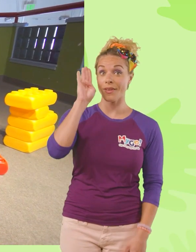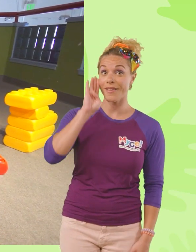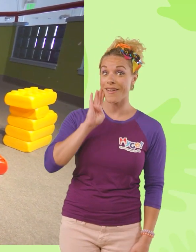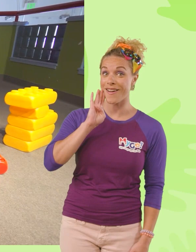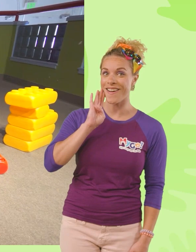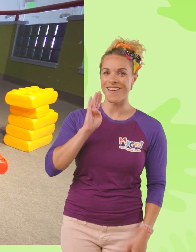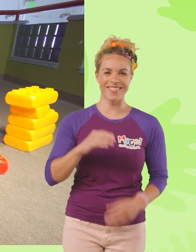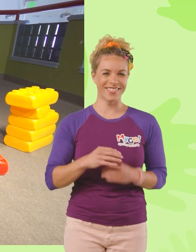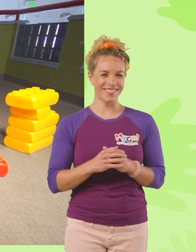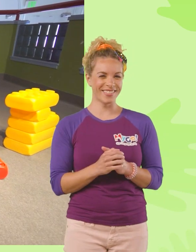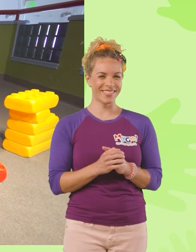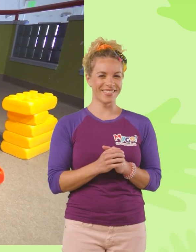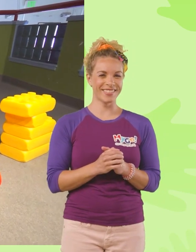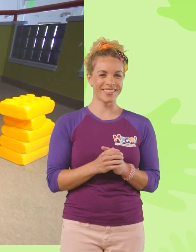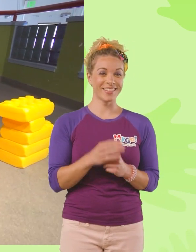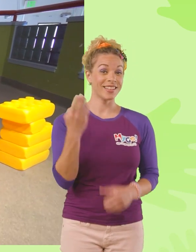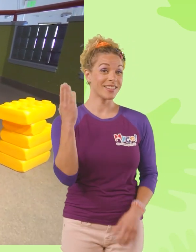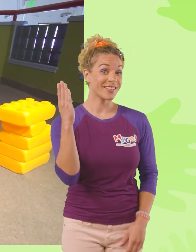brown,